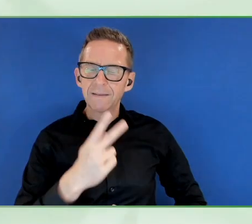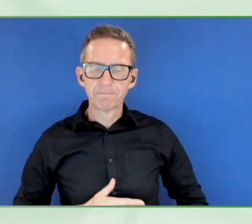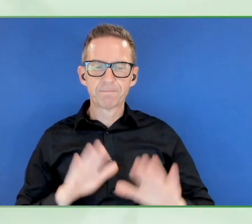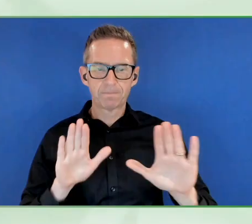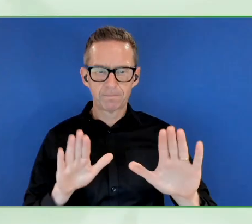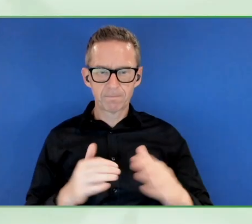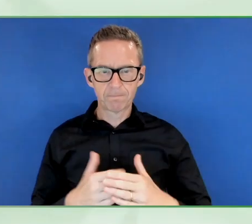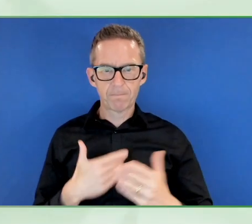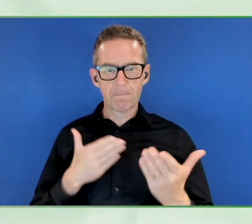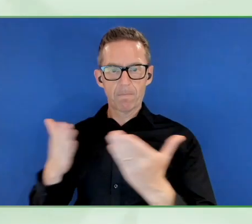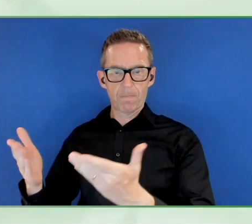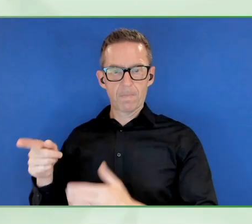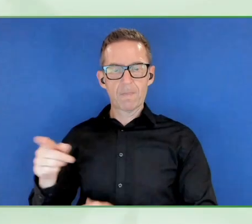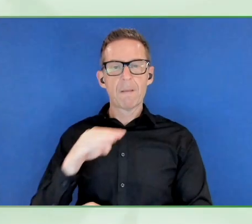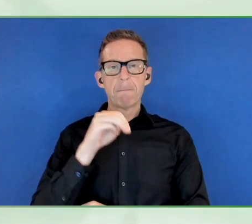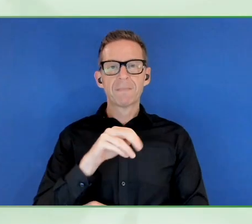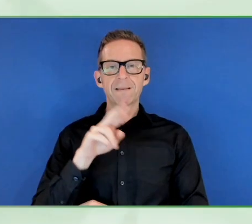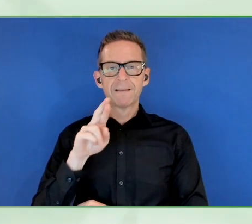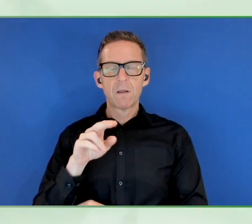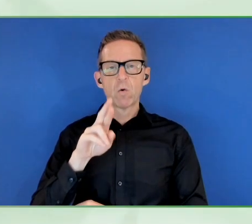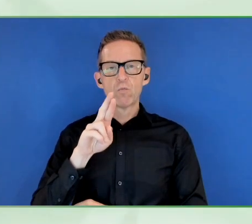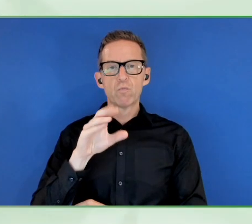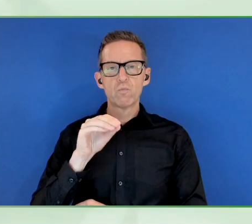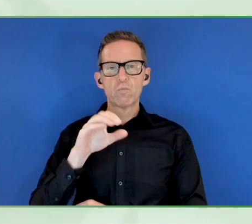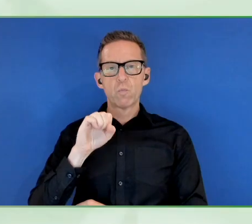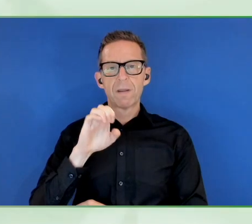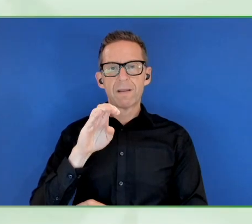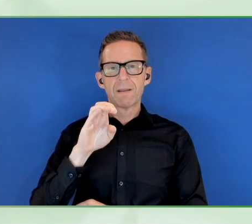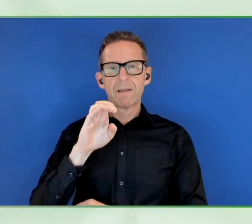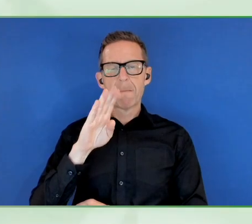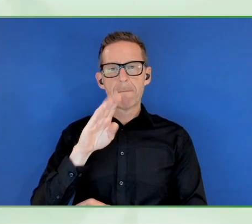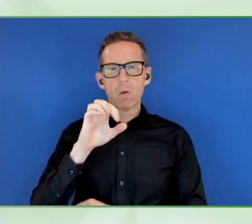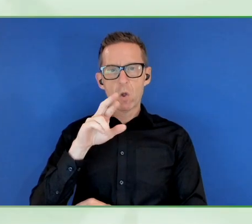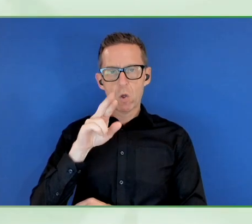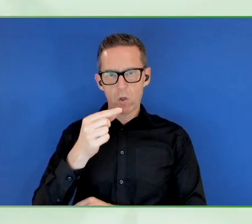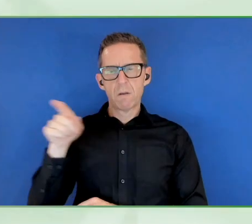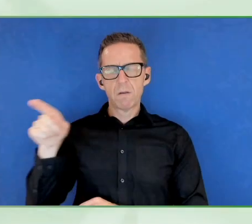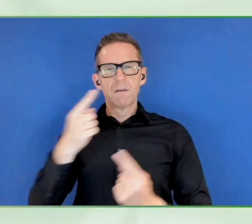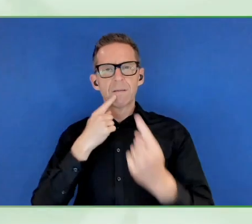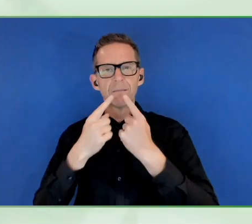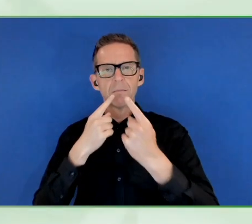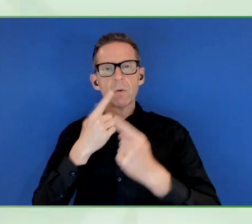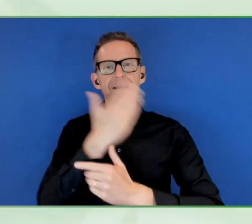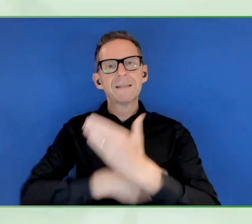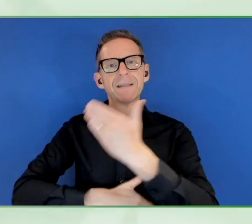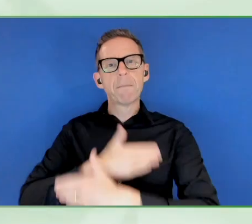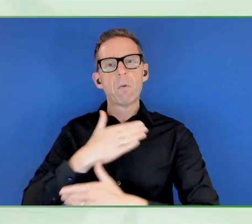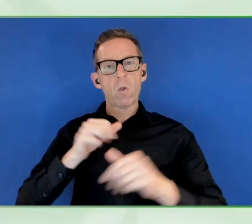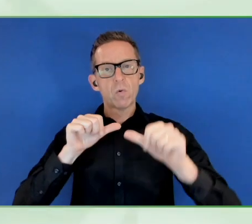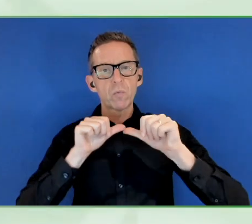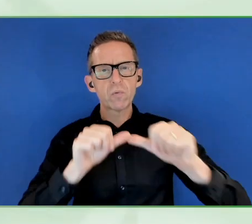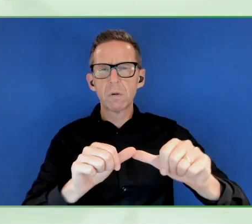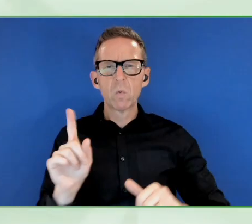about temporal and situational impairment. Could you please give some examples and explain me what are the